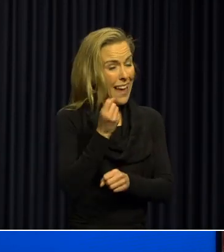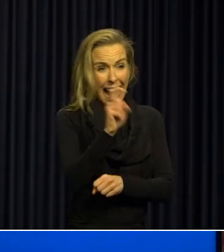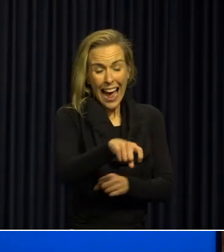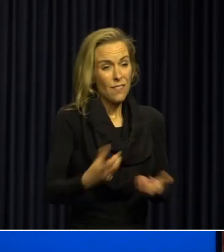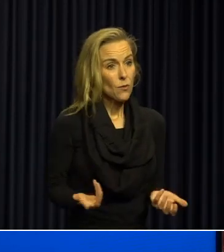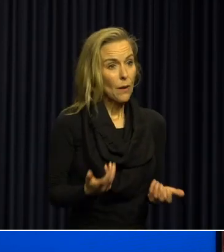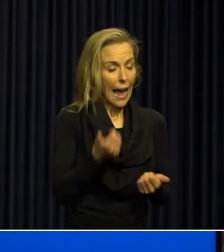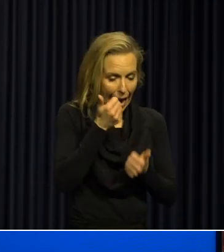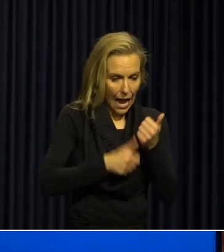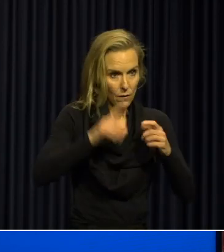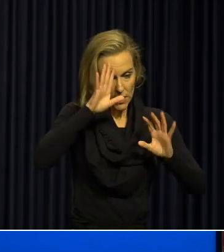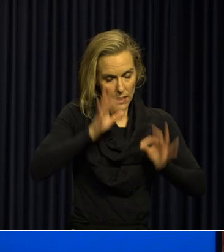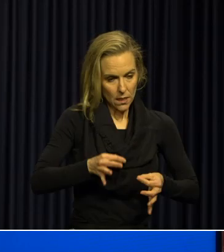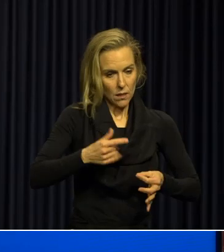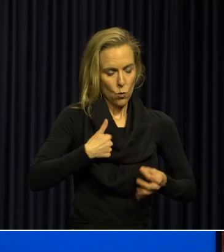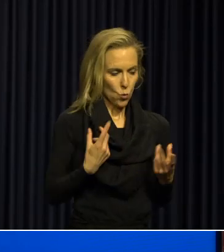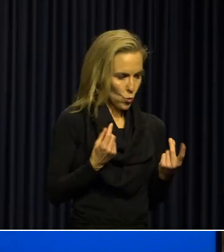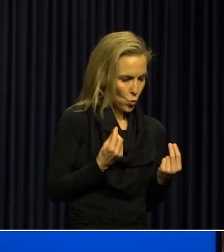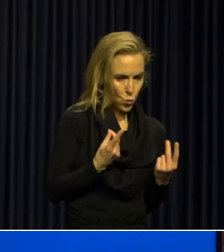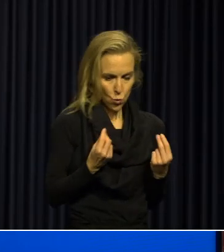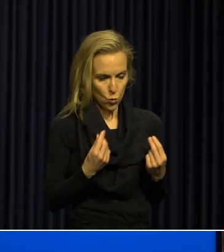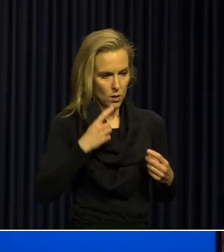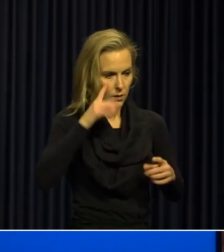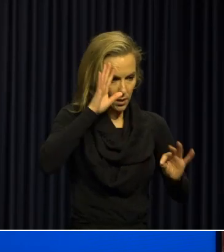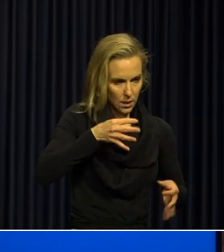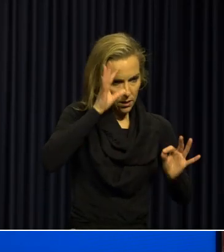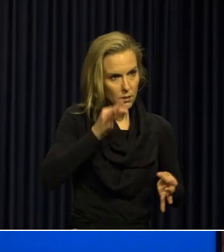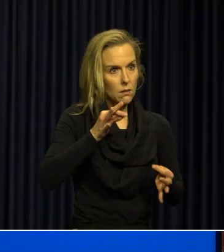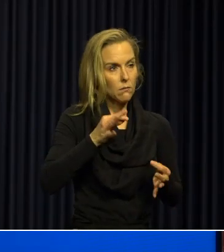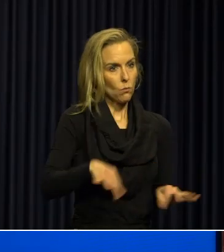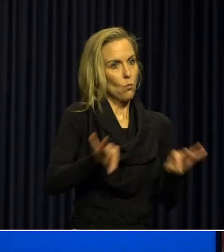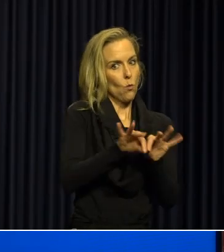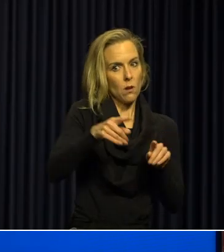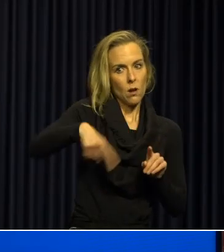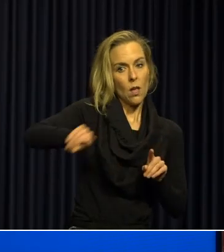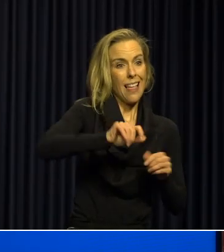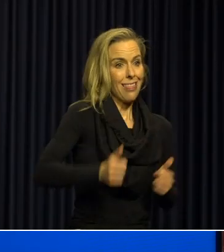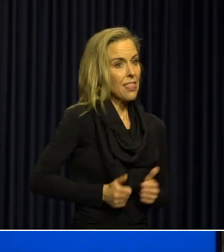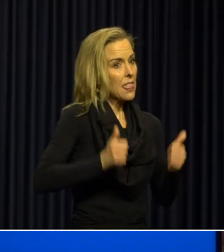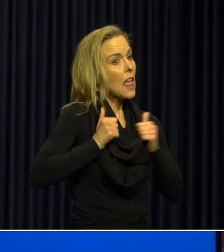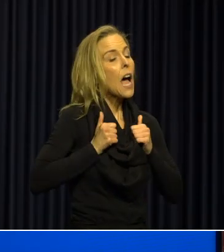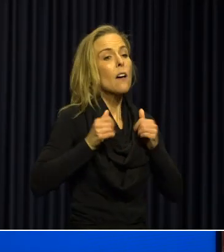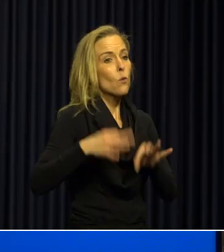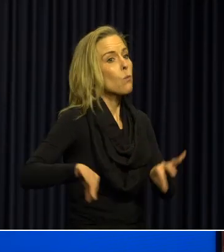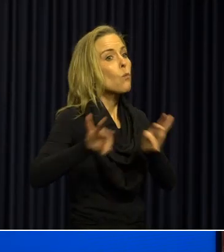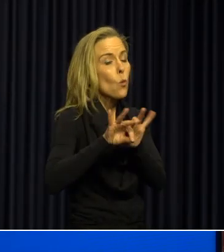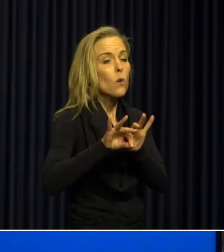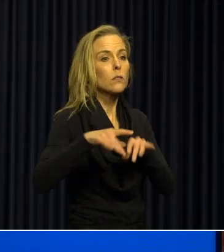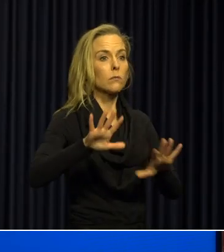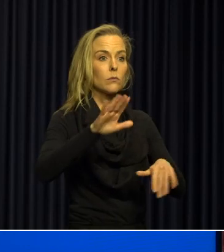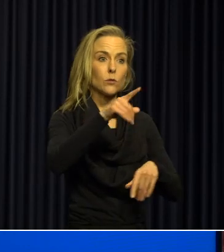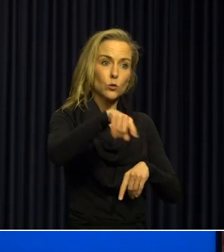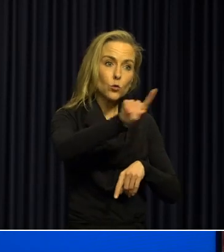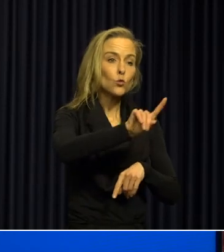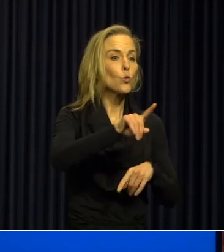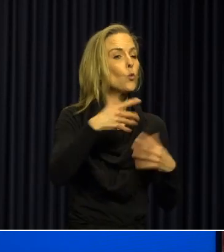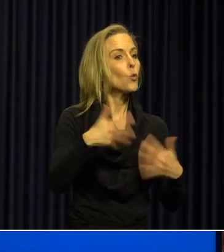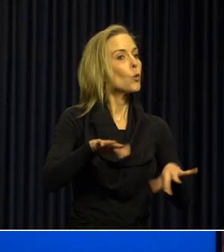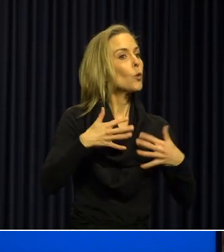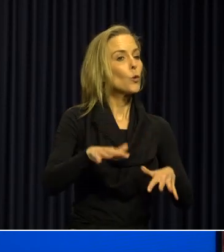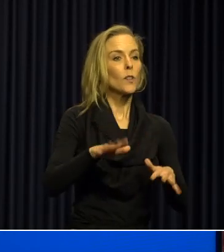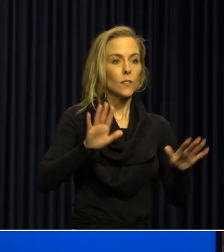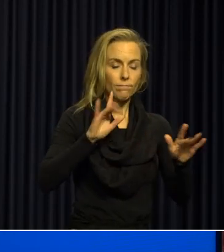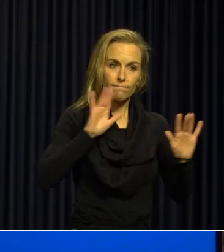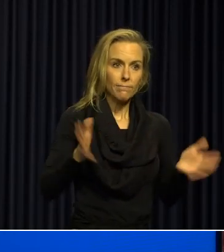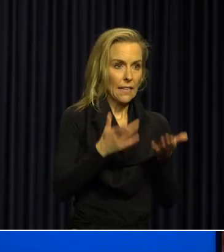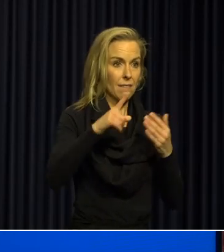every decision we make, lives are on the line. But you have risen to the occasion. We are flattening this curve. Right now,